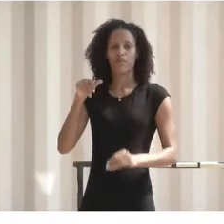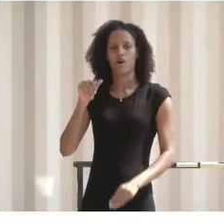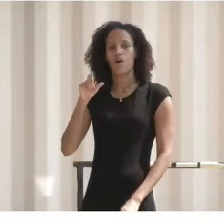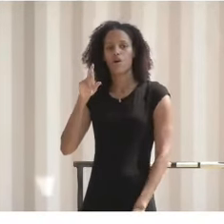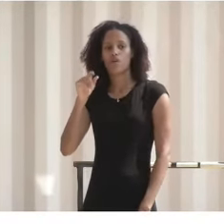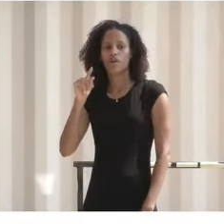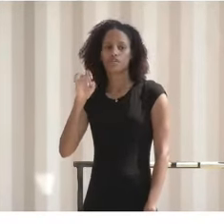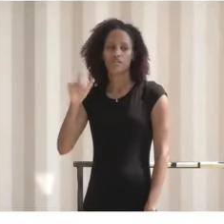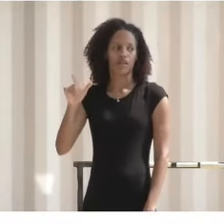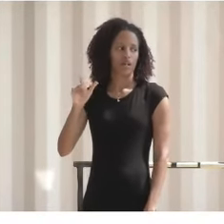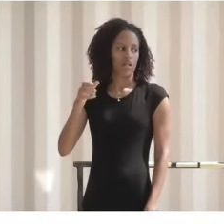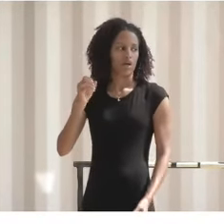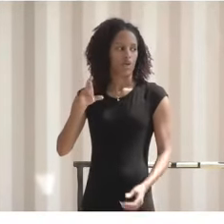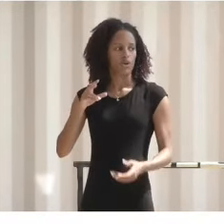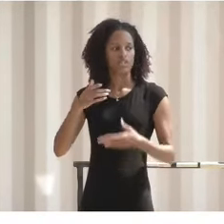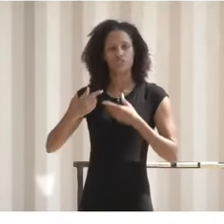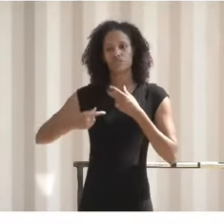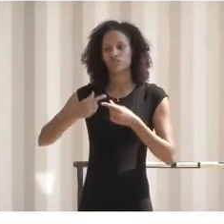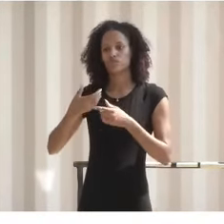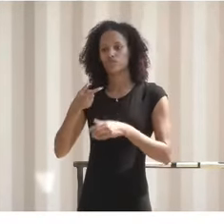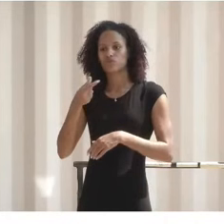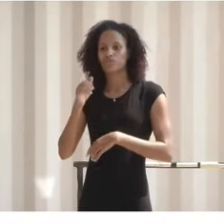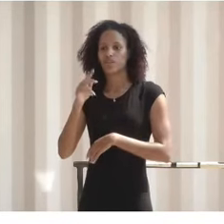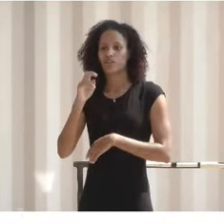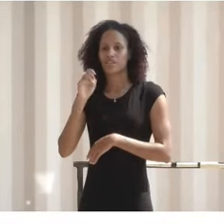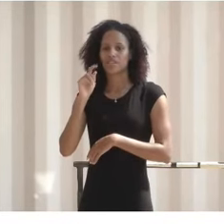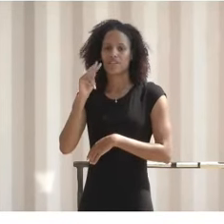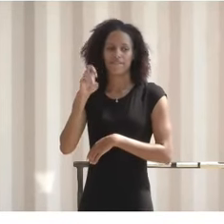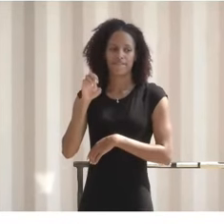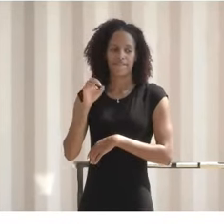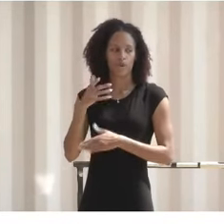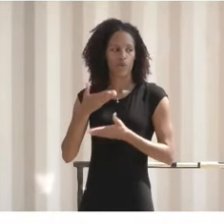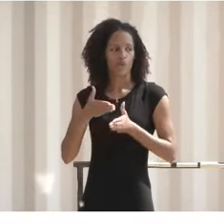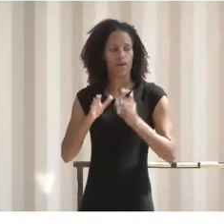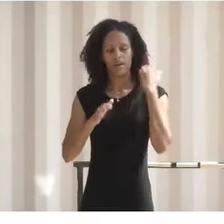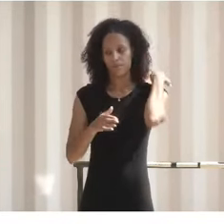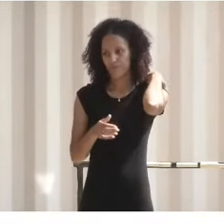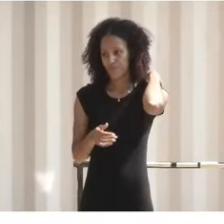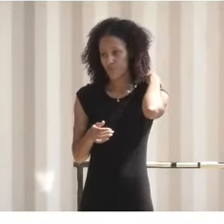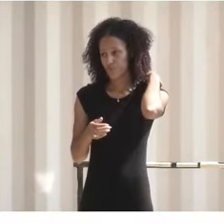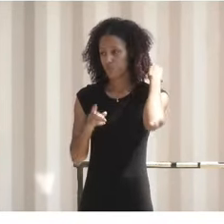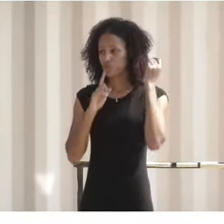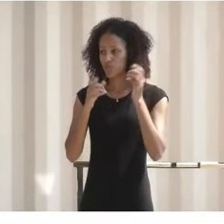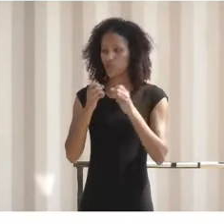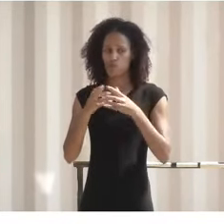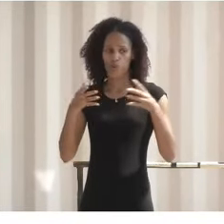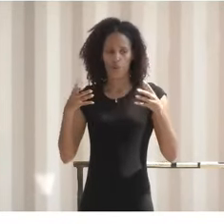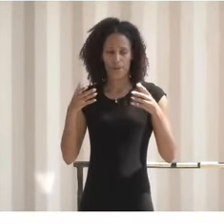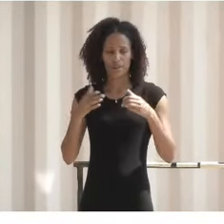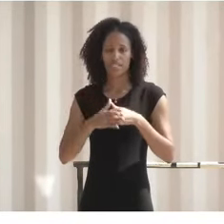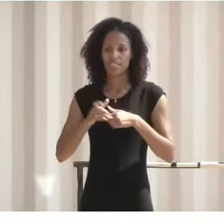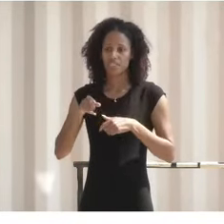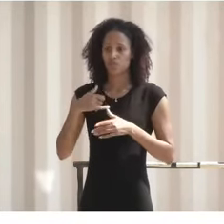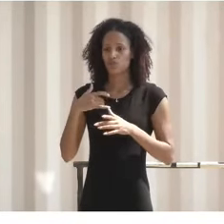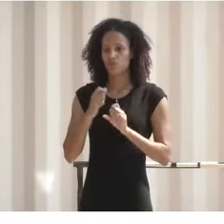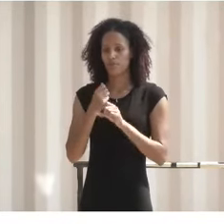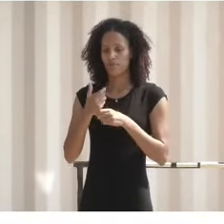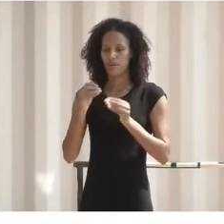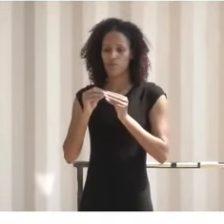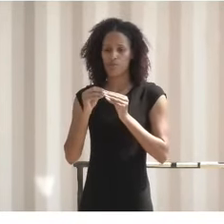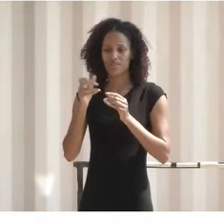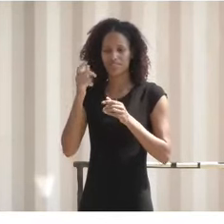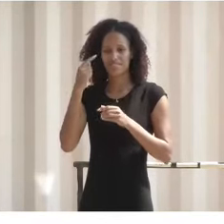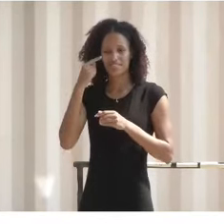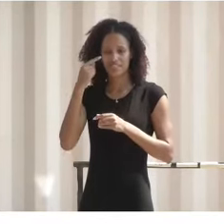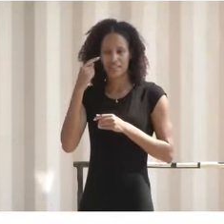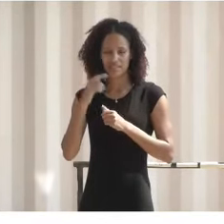more regenerative ways of growing on our landscapes, it needs to make economic